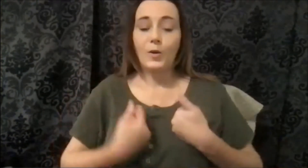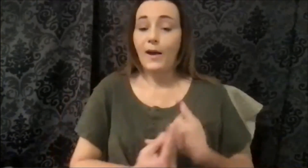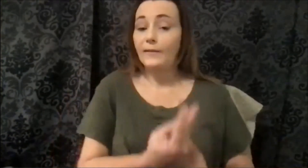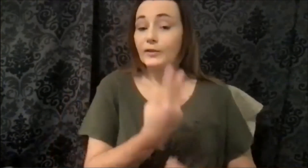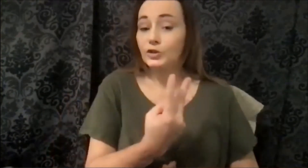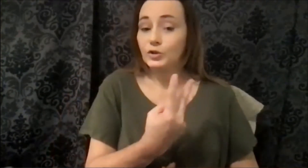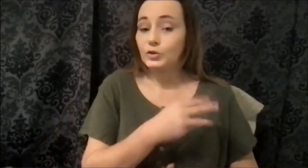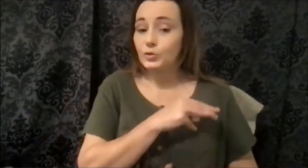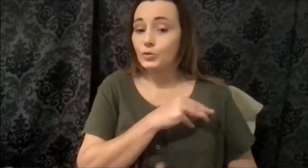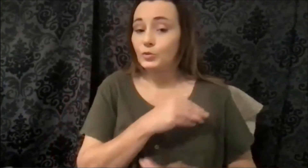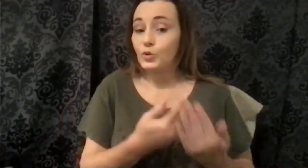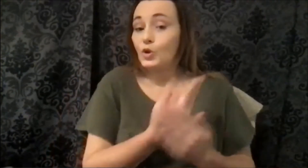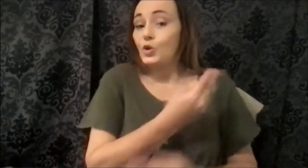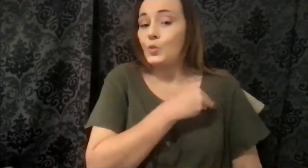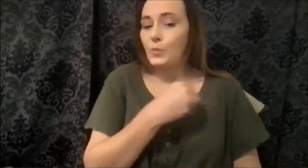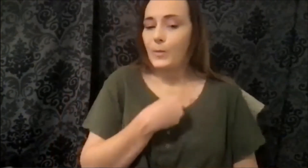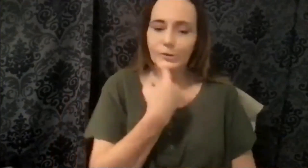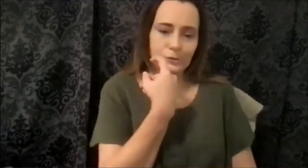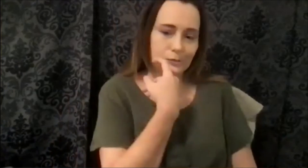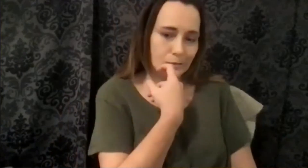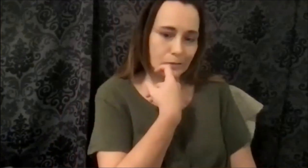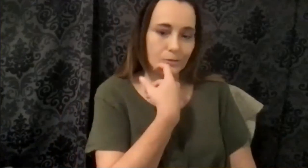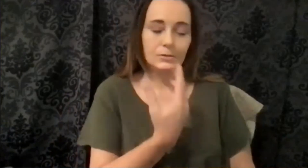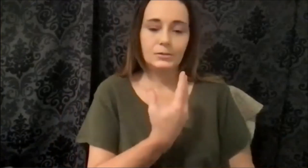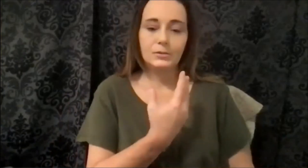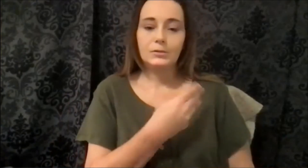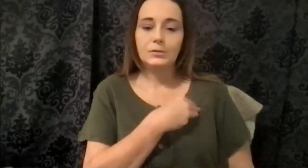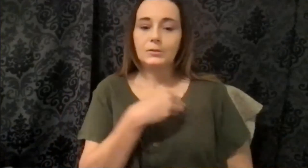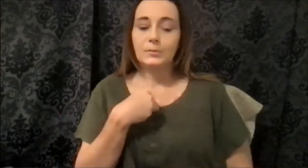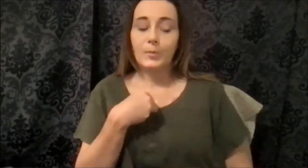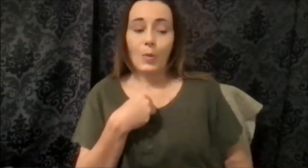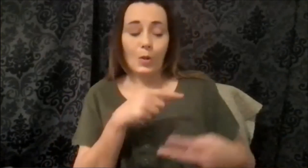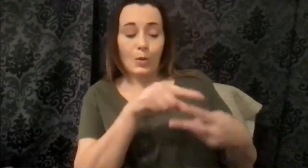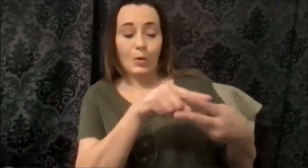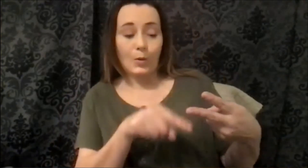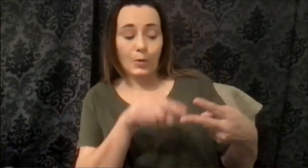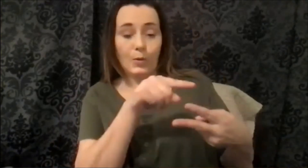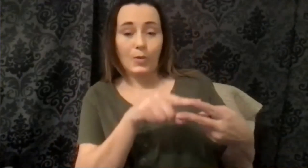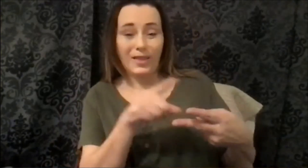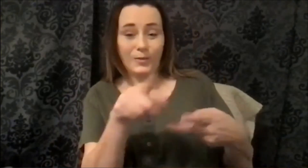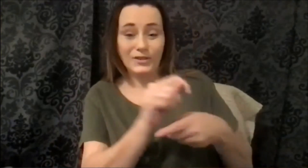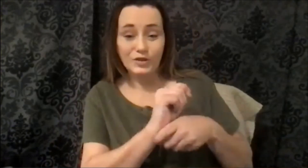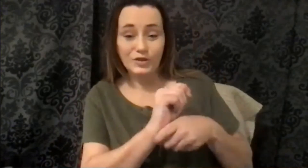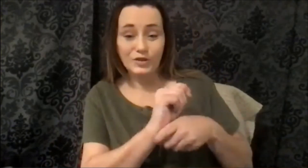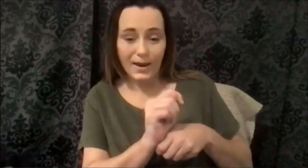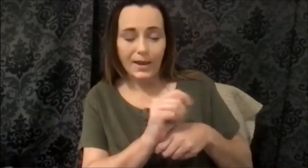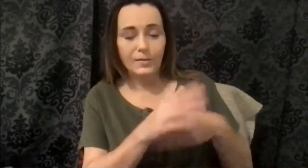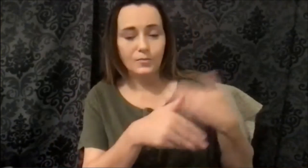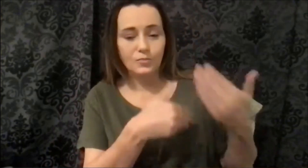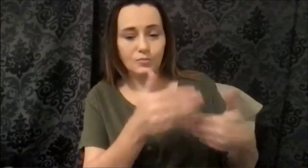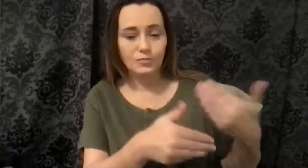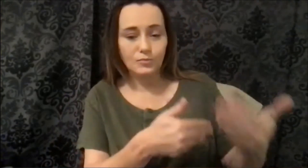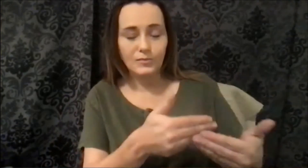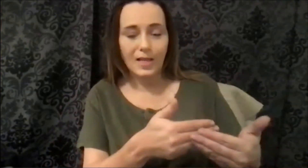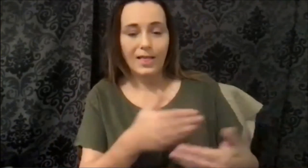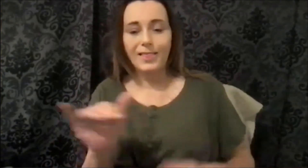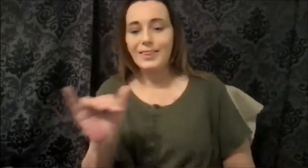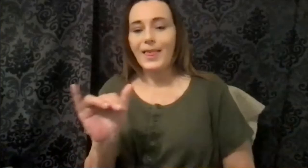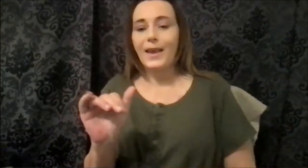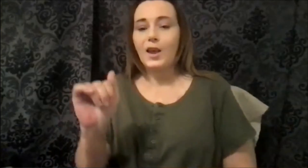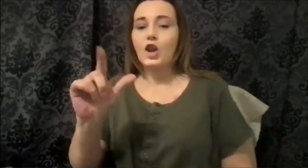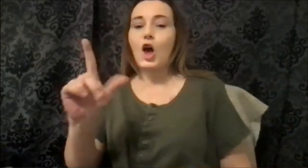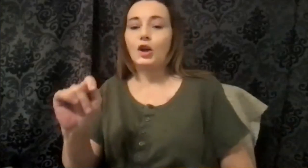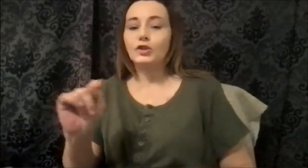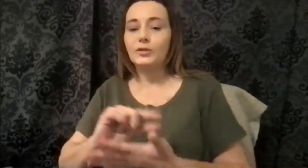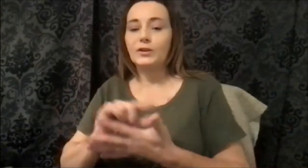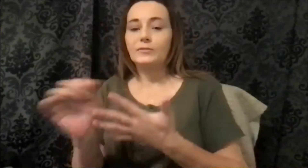two newer members are the persons that were in training, like we have alternates.